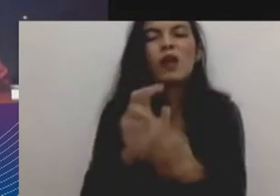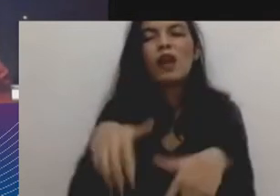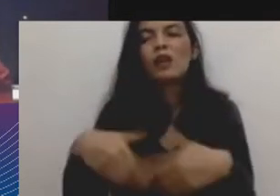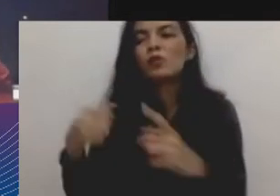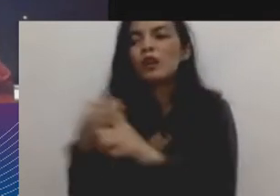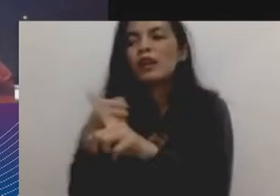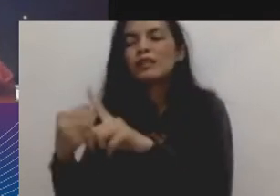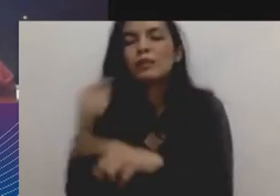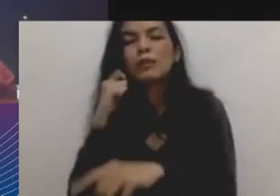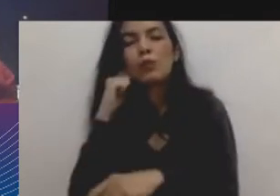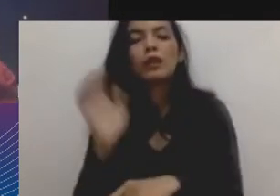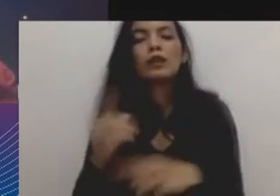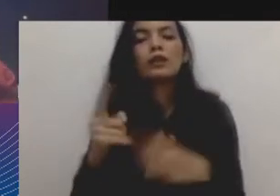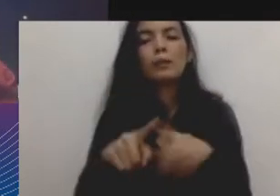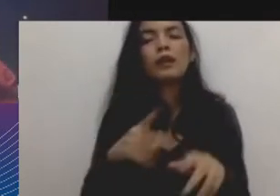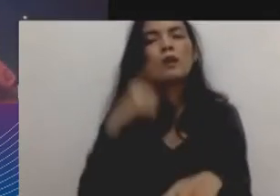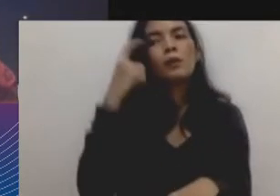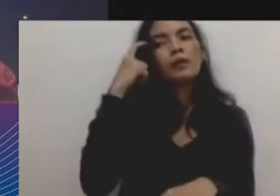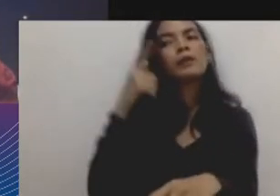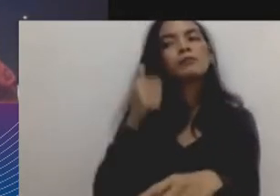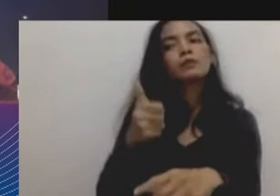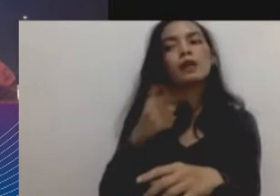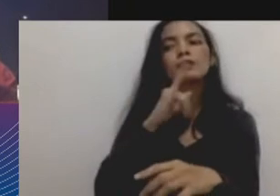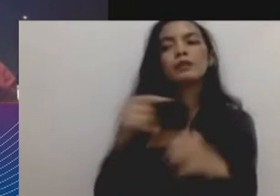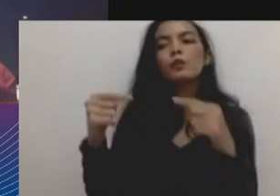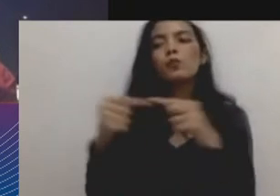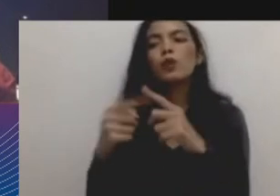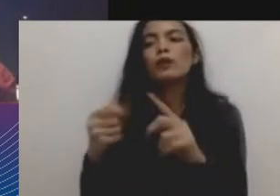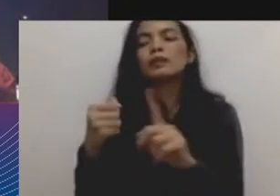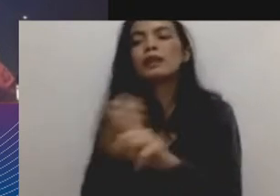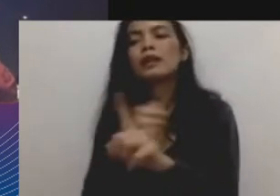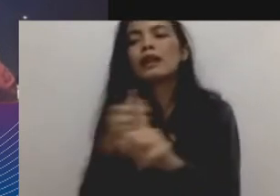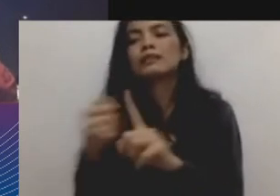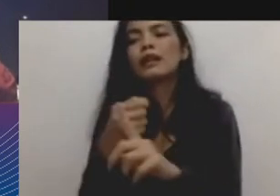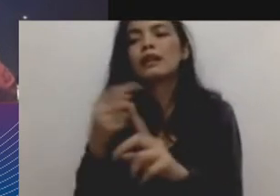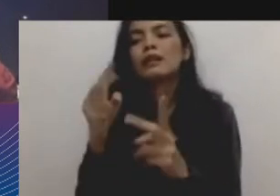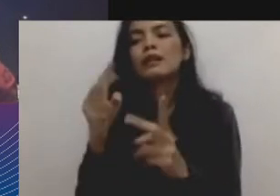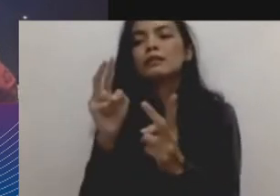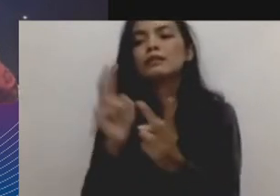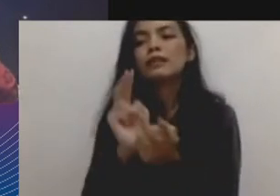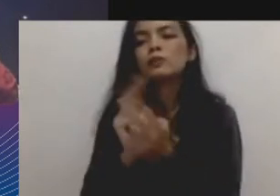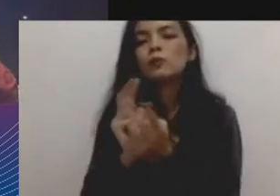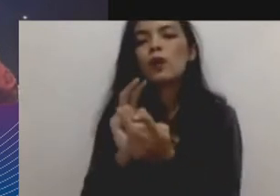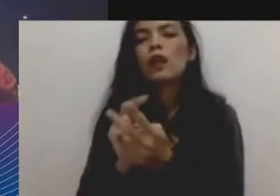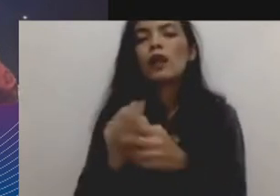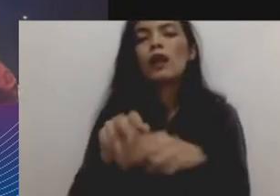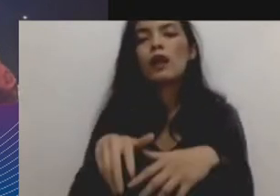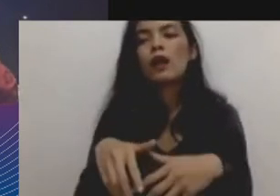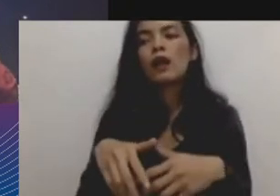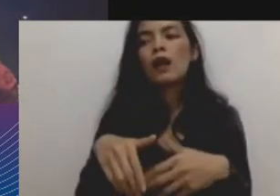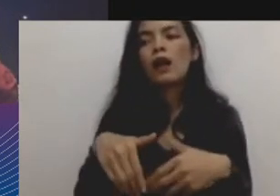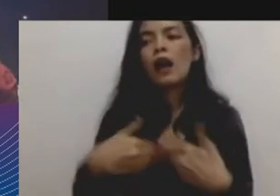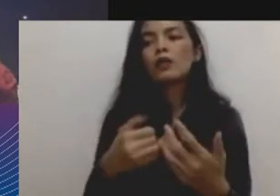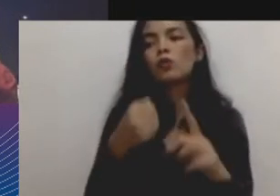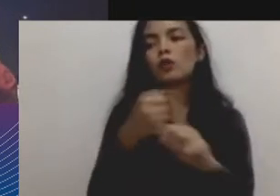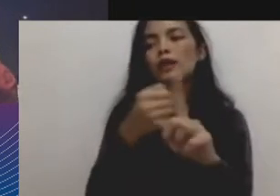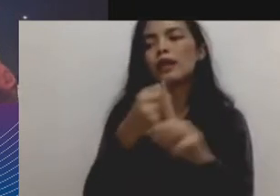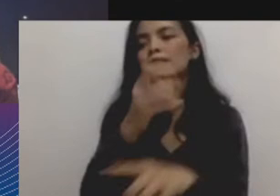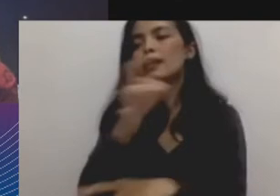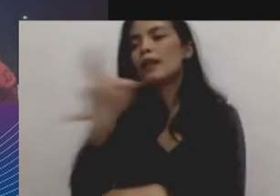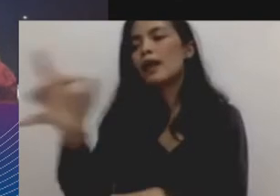I mean, the sexual harassment and then all like what is it apa namanya kekerasan-kekerasan lainnya